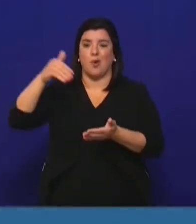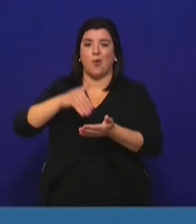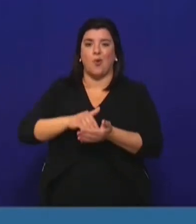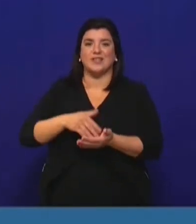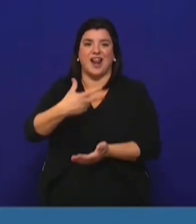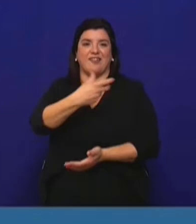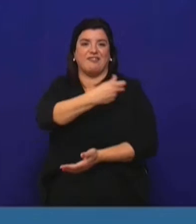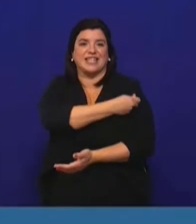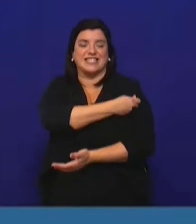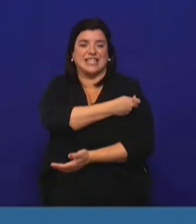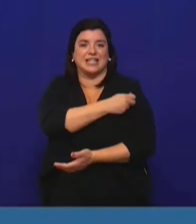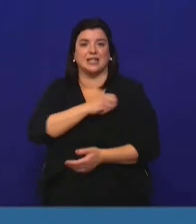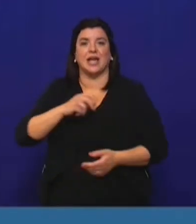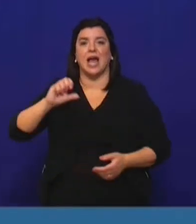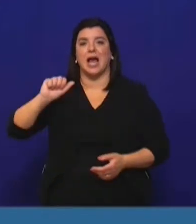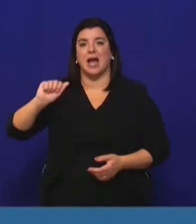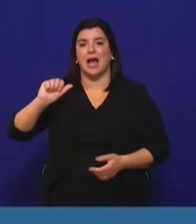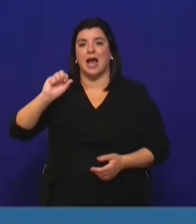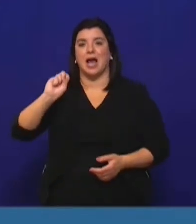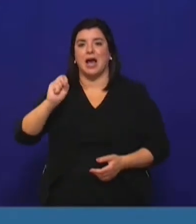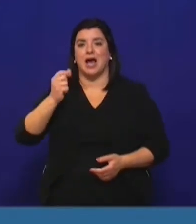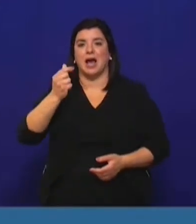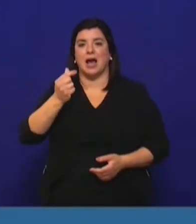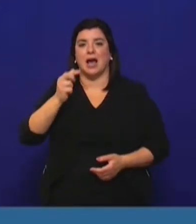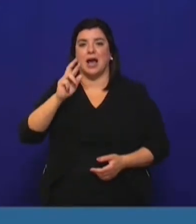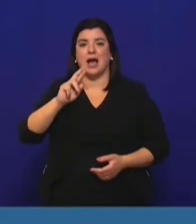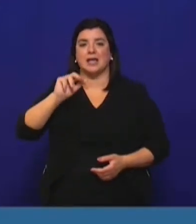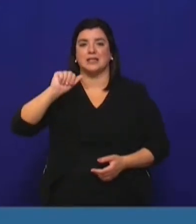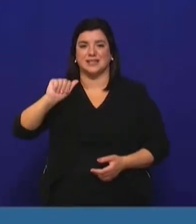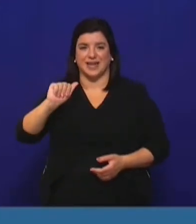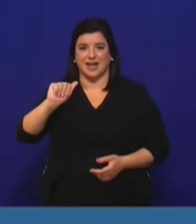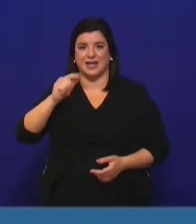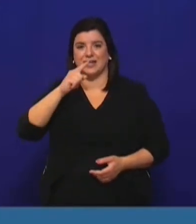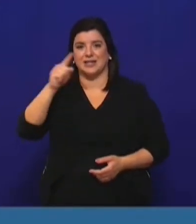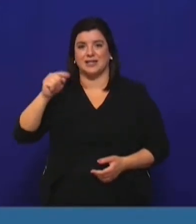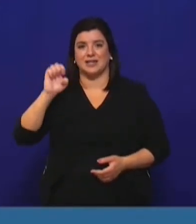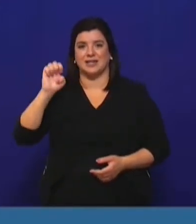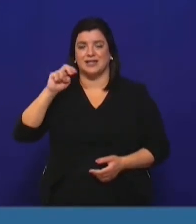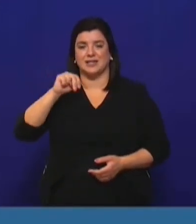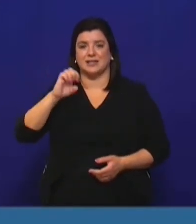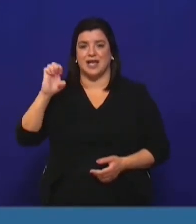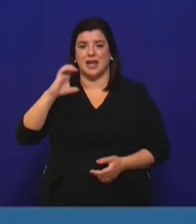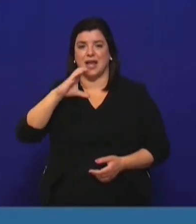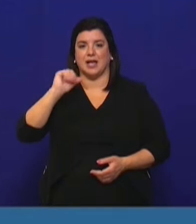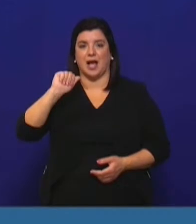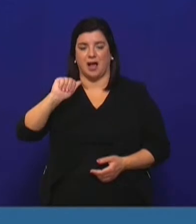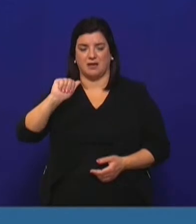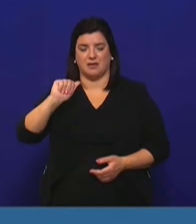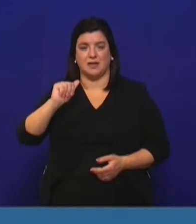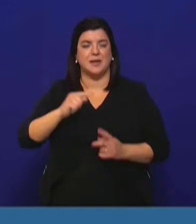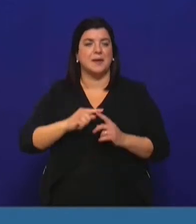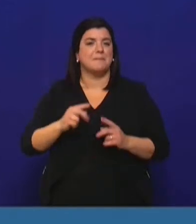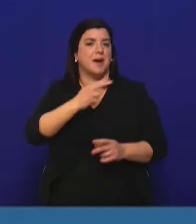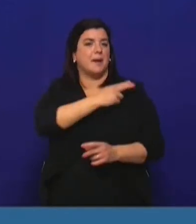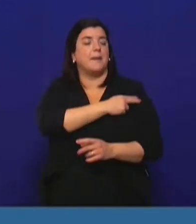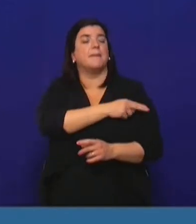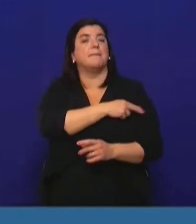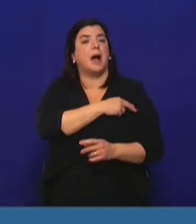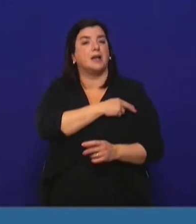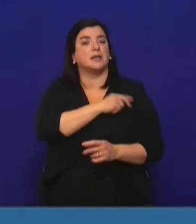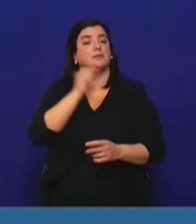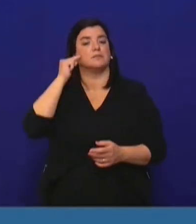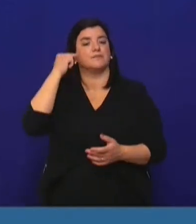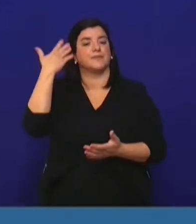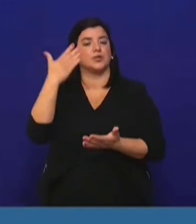tabba li se tasal il-ħadd li ġej, iżda Malta bħal numru ta' pajjiżi oħra stati membri tal-Unjoni Ewropea ħadet pożizzjoni li tuża